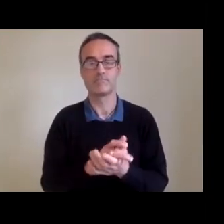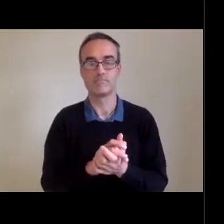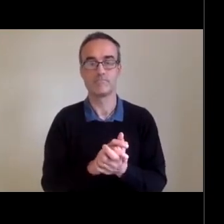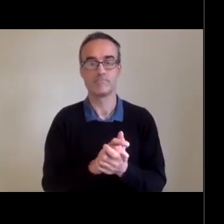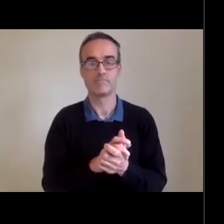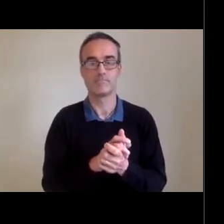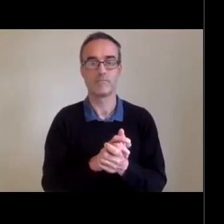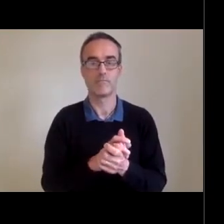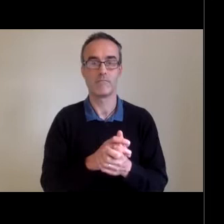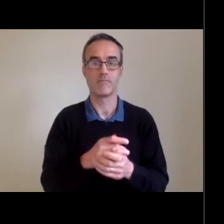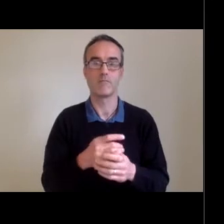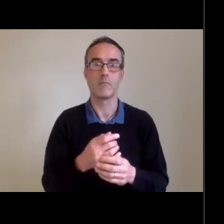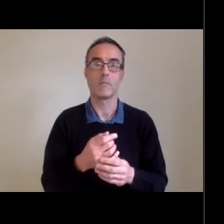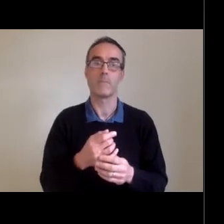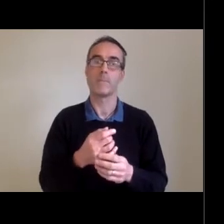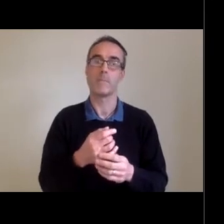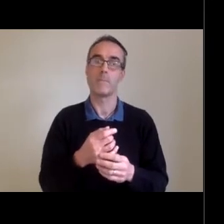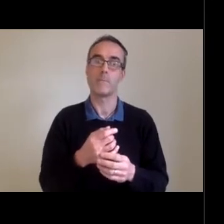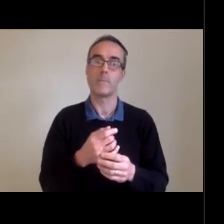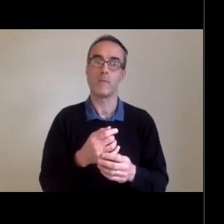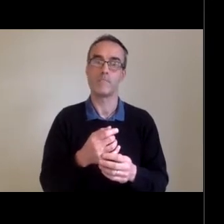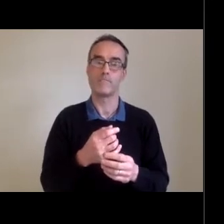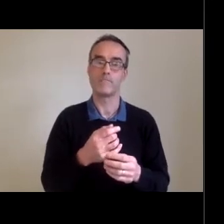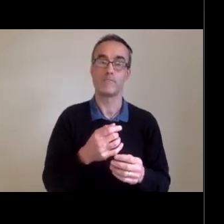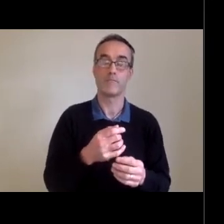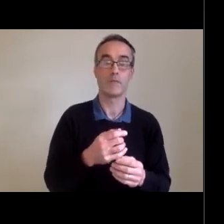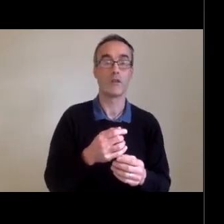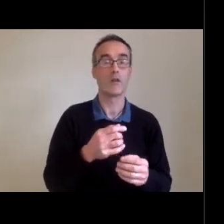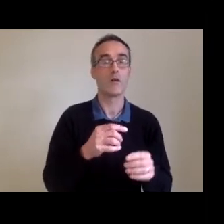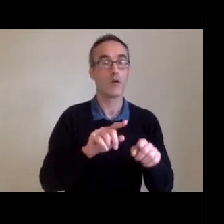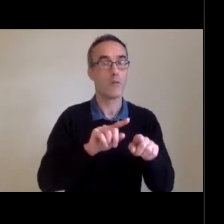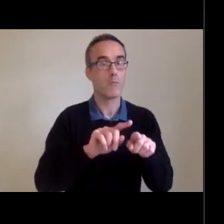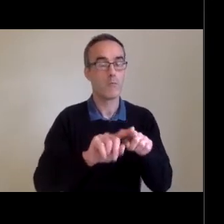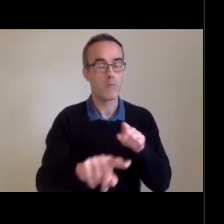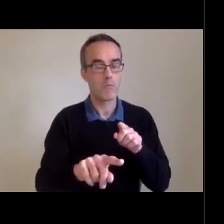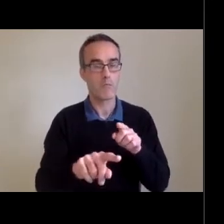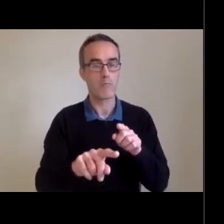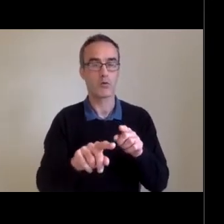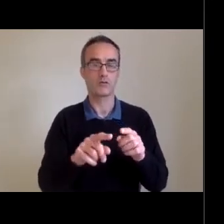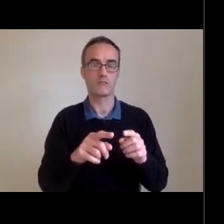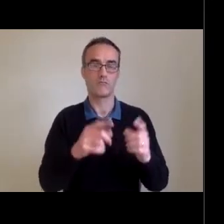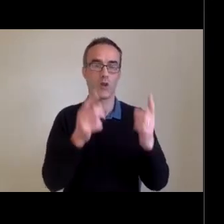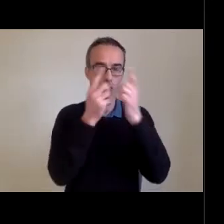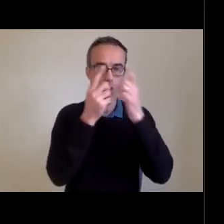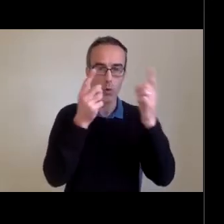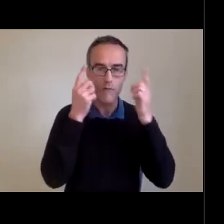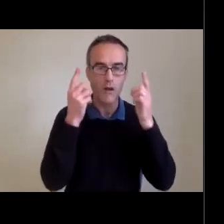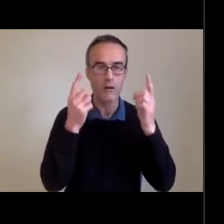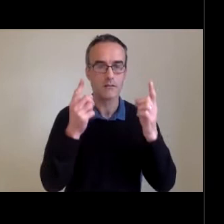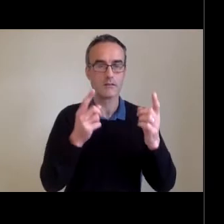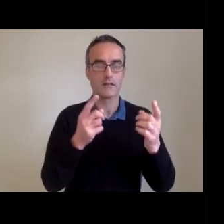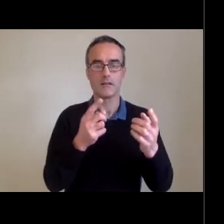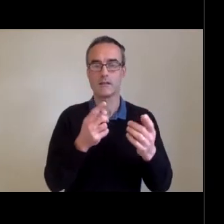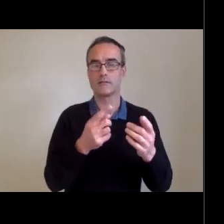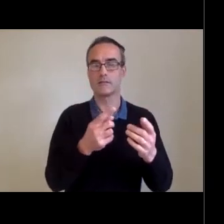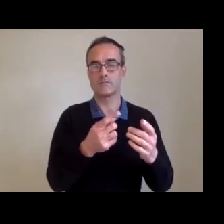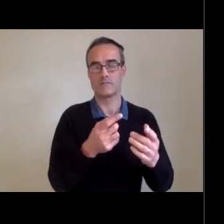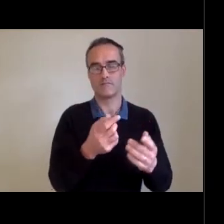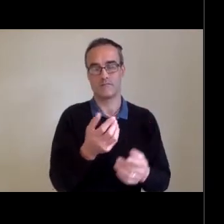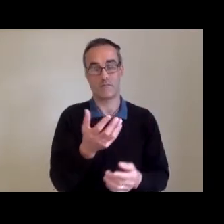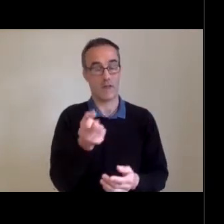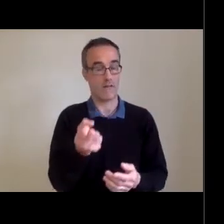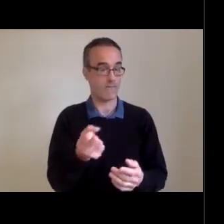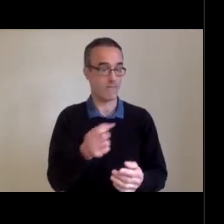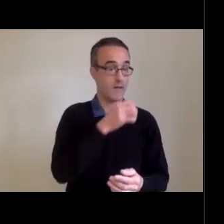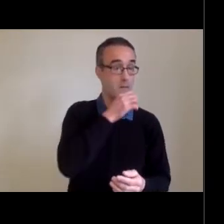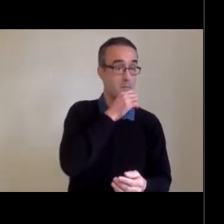in any establishment, you find that the male to female ratio, there's no more parity. The parity that we had, or